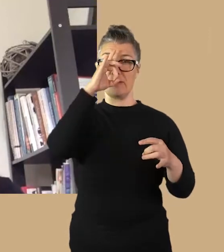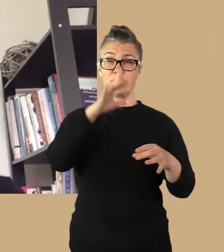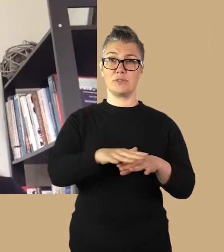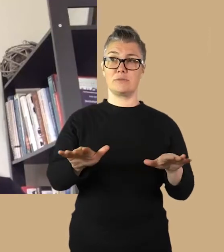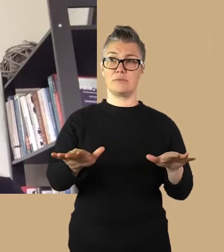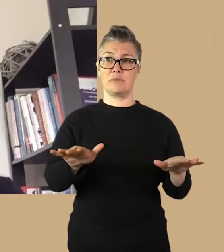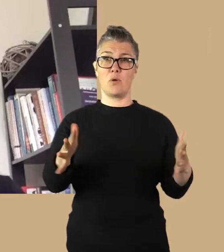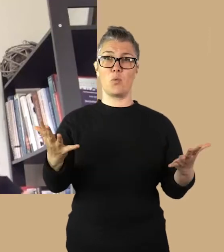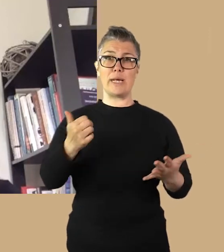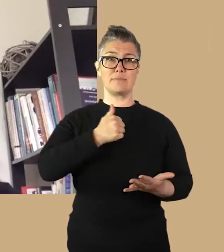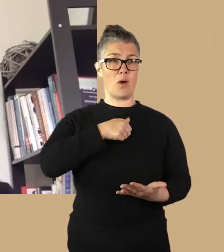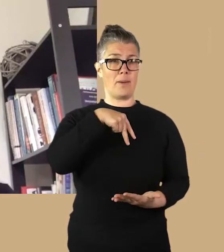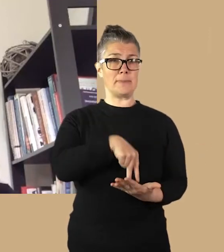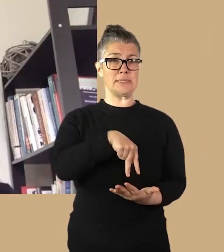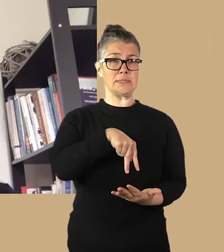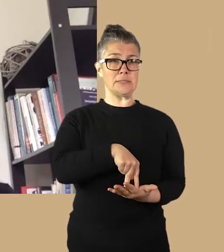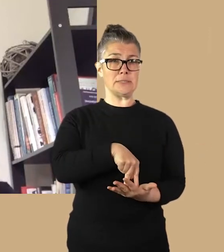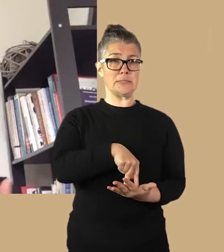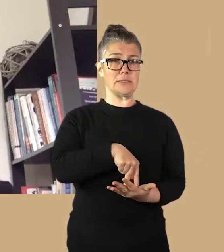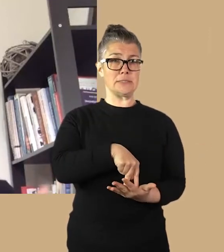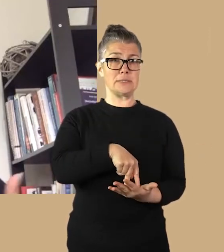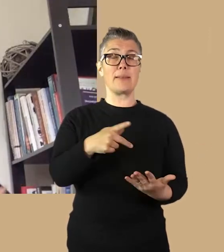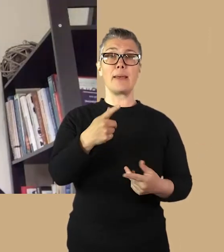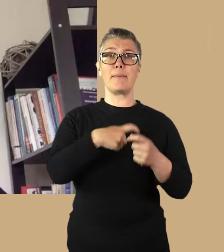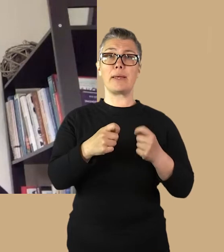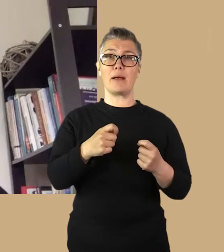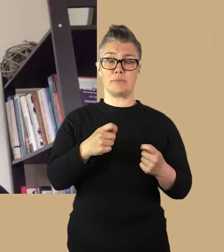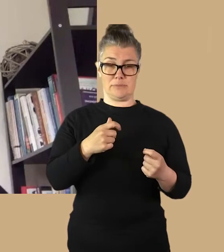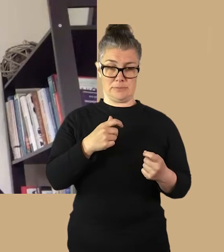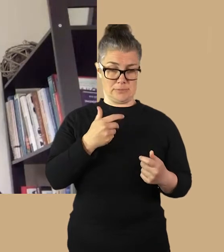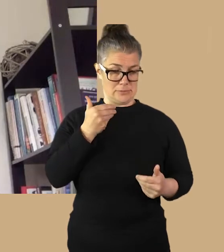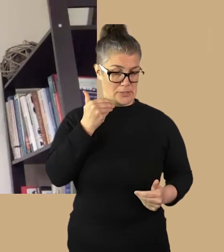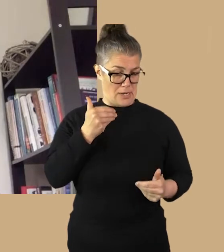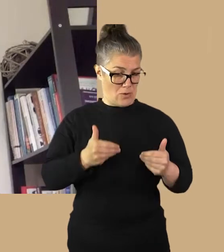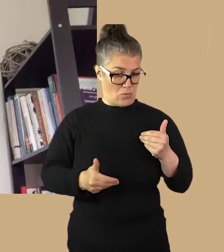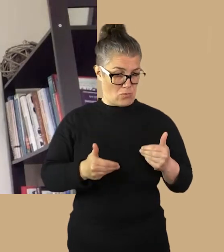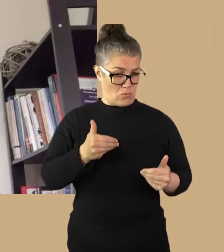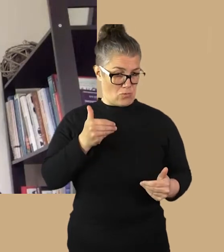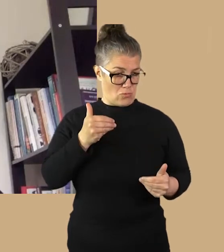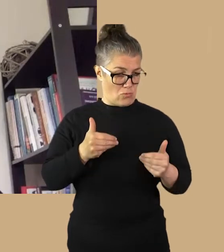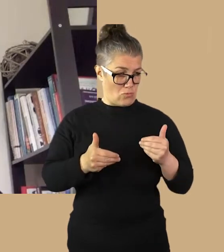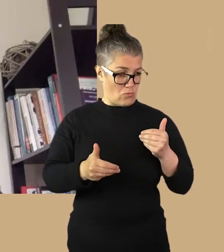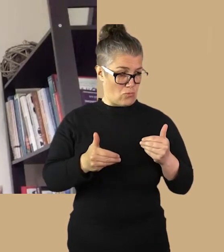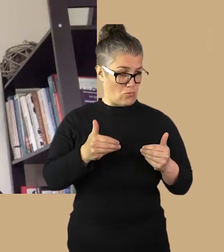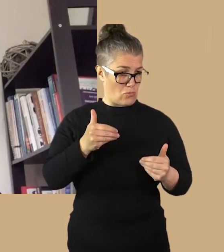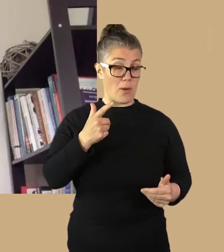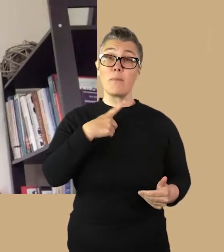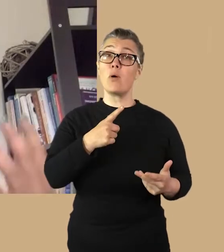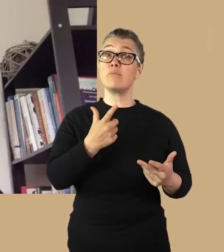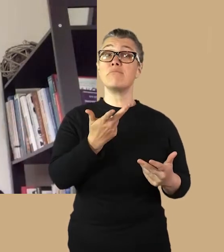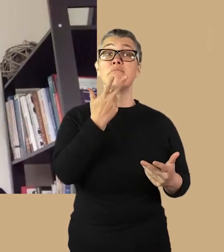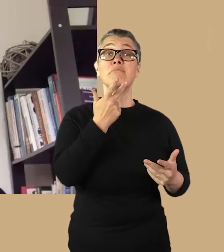confusion and you don't know where you stand. And then you go into self-doubt, because if there's a meaningful discussion, say